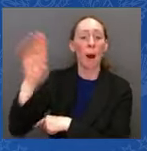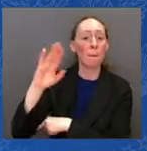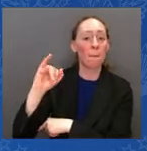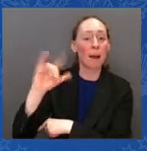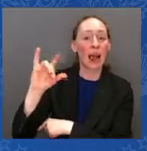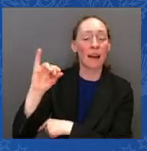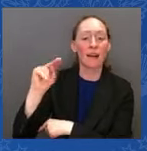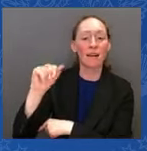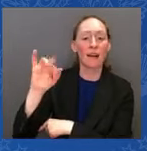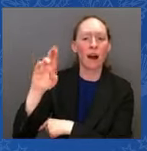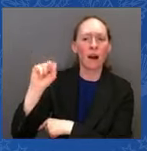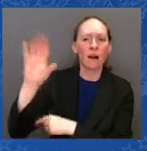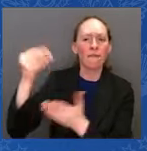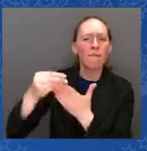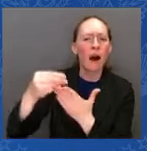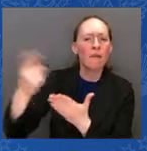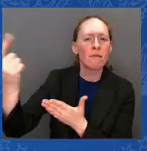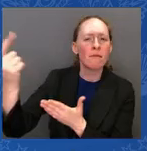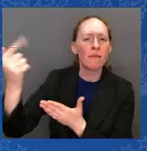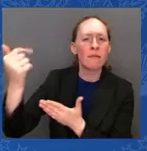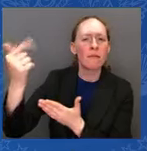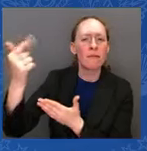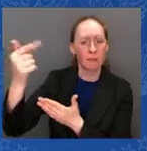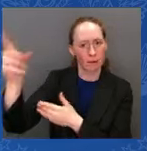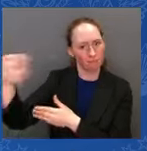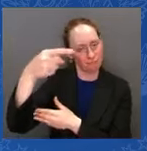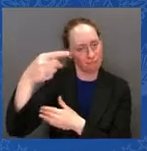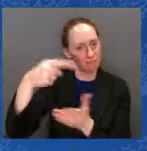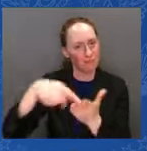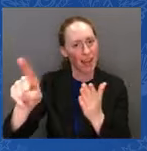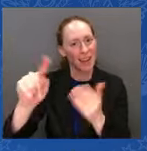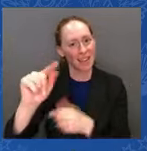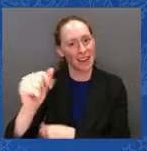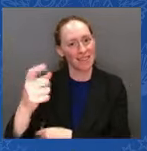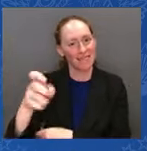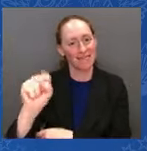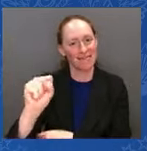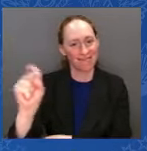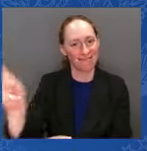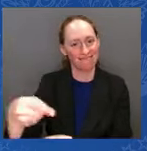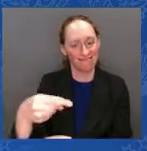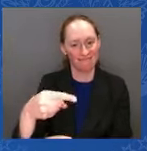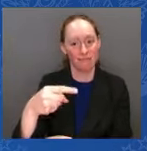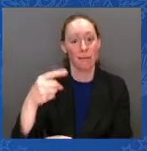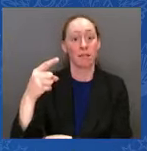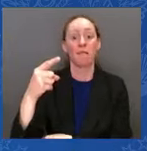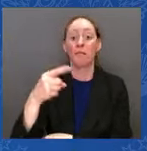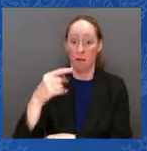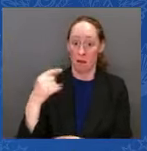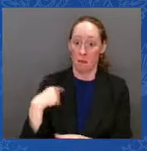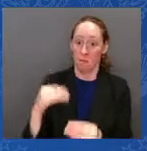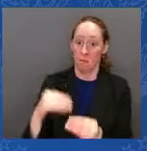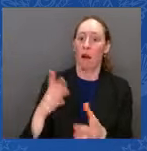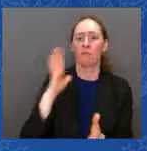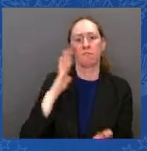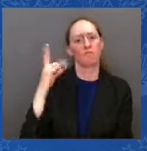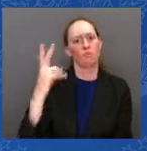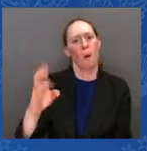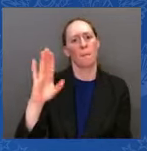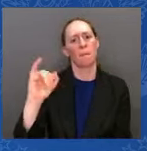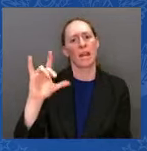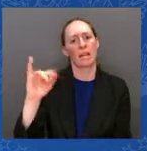they estimate that just that alone would raise another $200 billion a year. Larry Summers, who's not what you call a